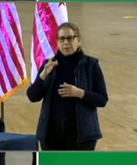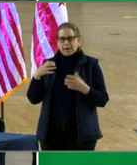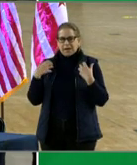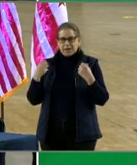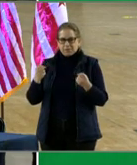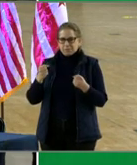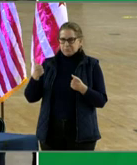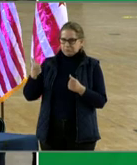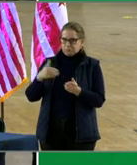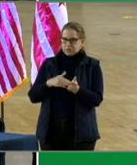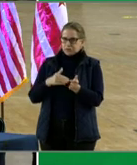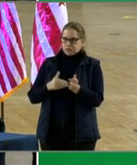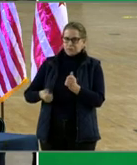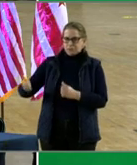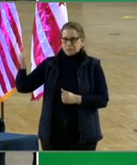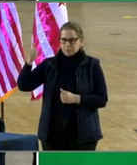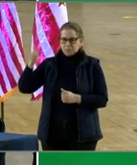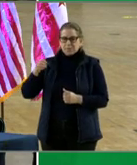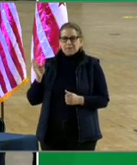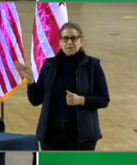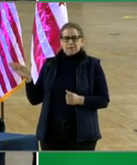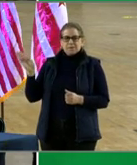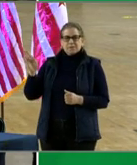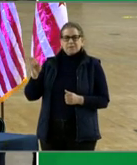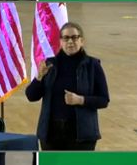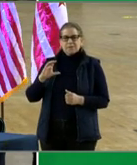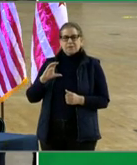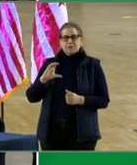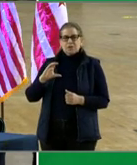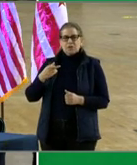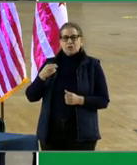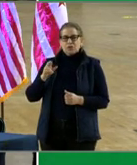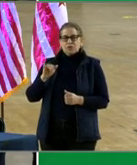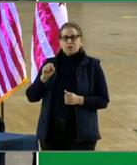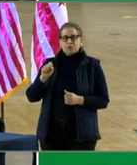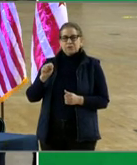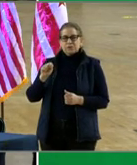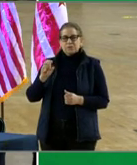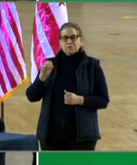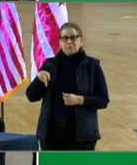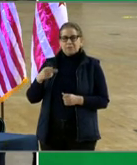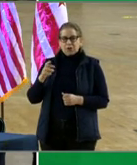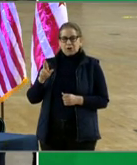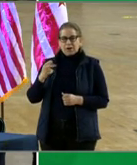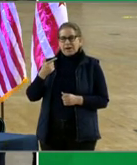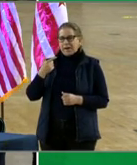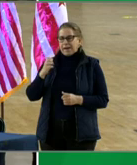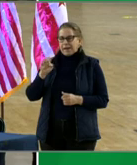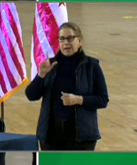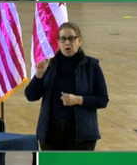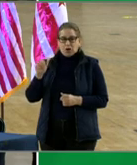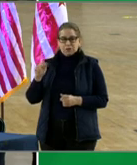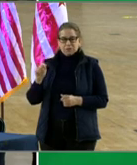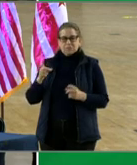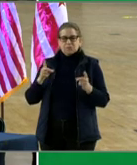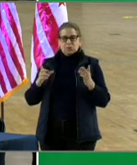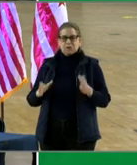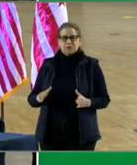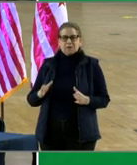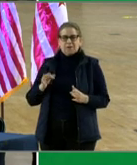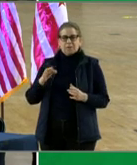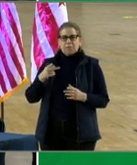Geldhart, who is the leader of DC.DPW, but also serves in a